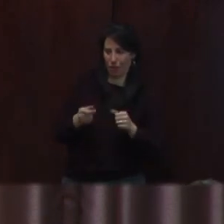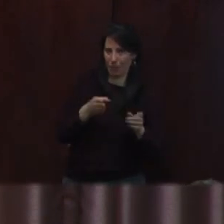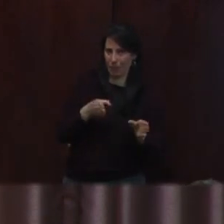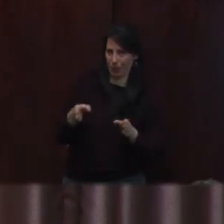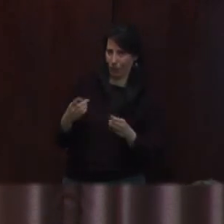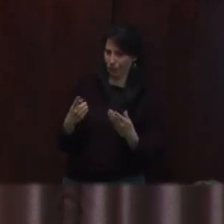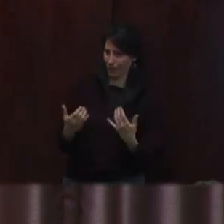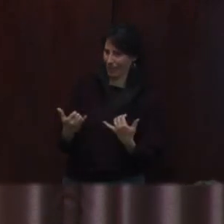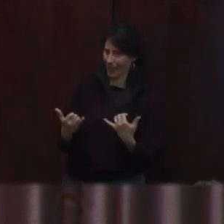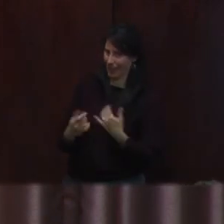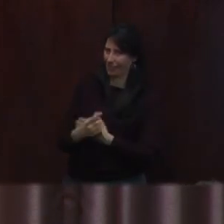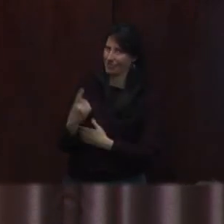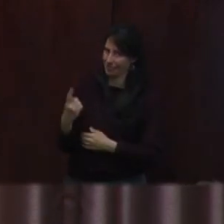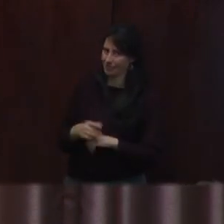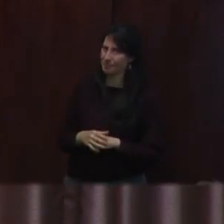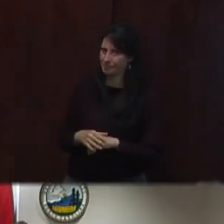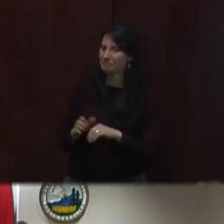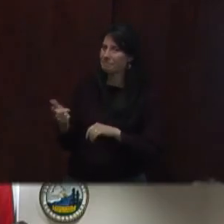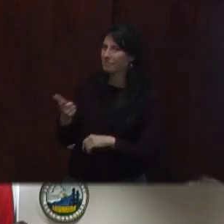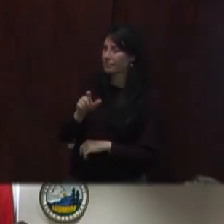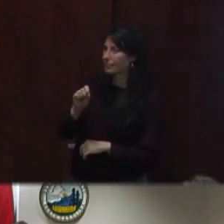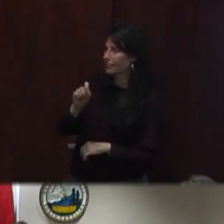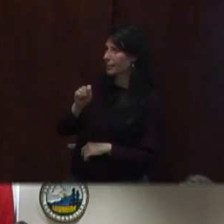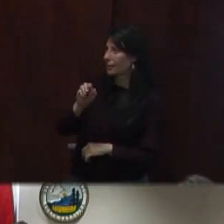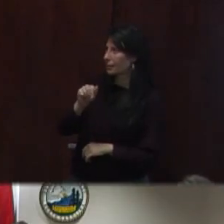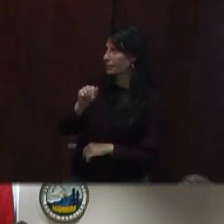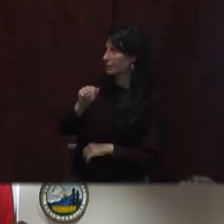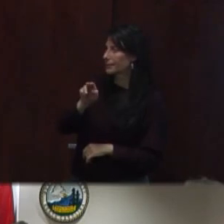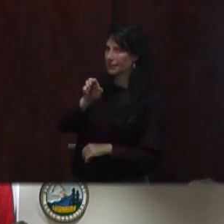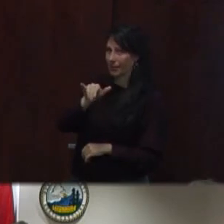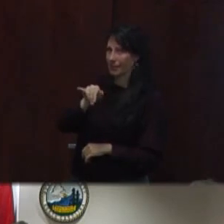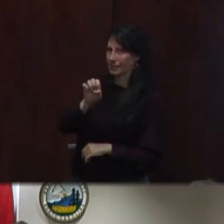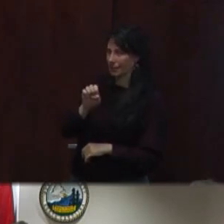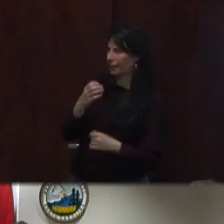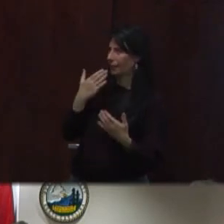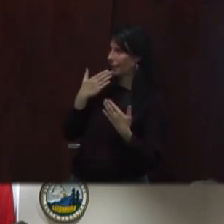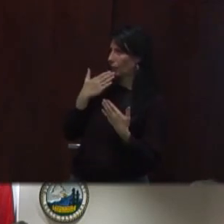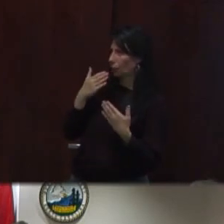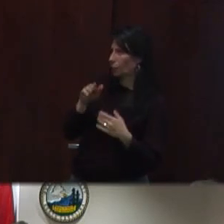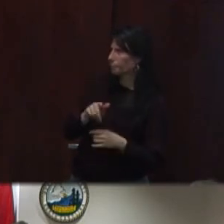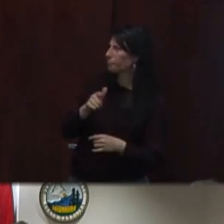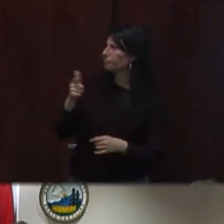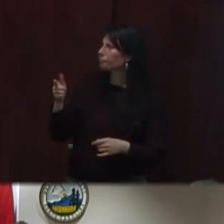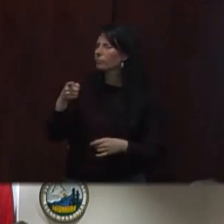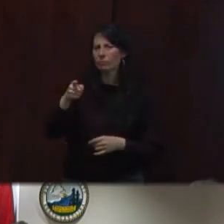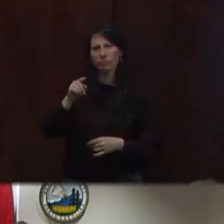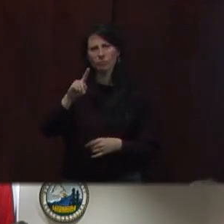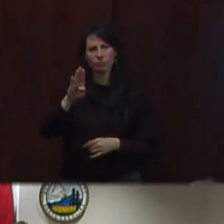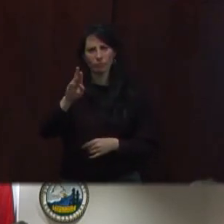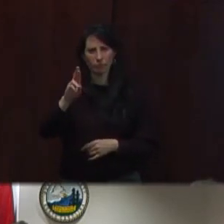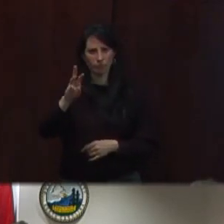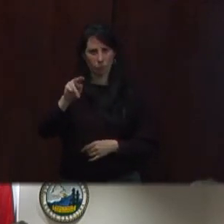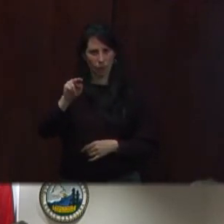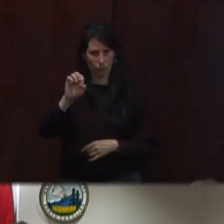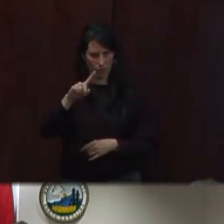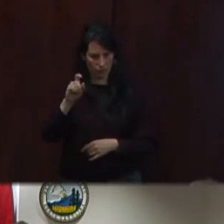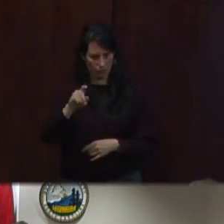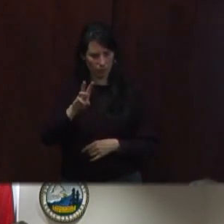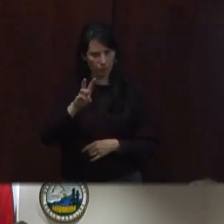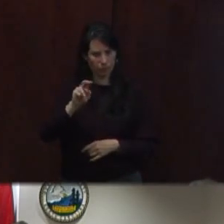appreciated. Most appreciated. Thank you. Does the collaborative include both